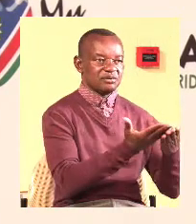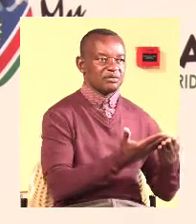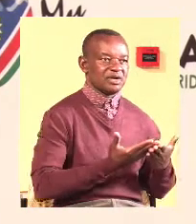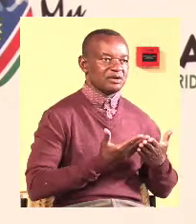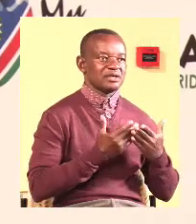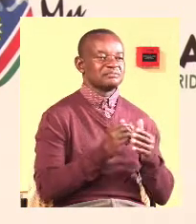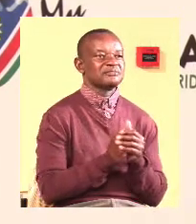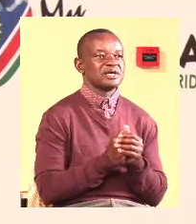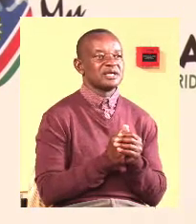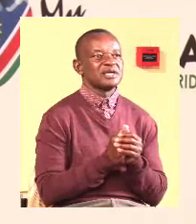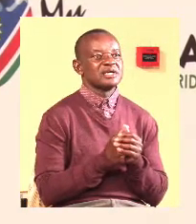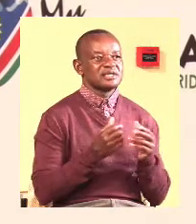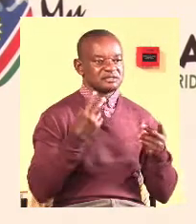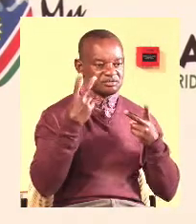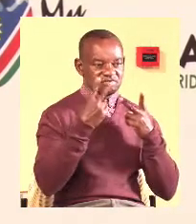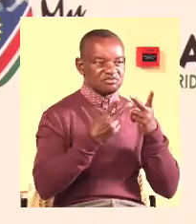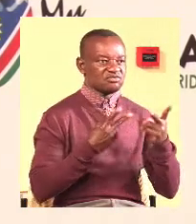few.